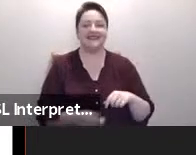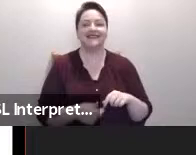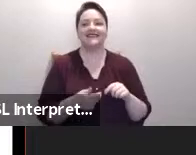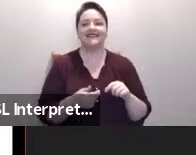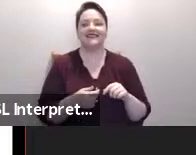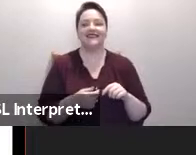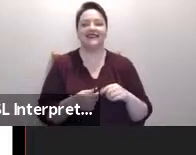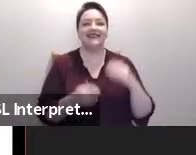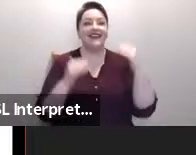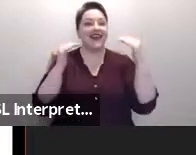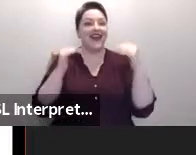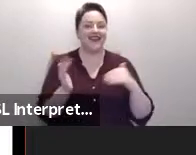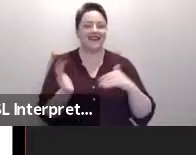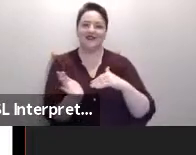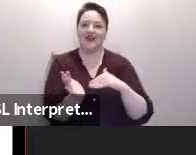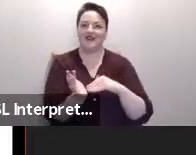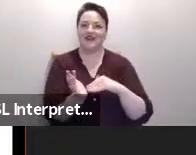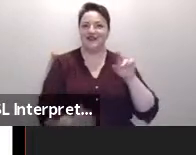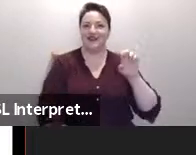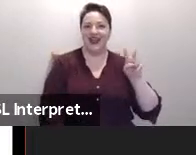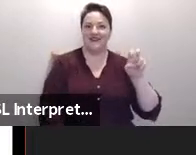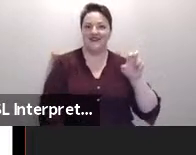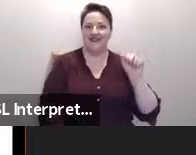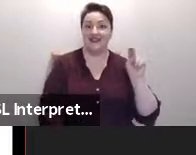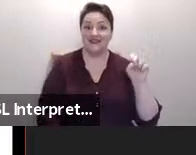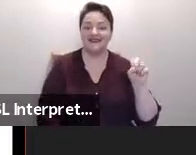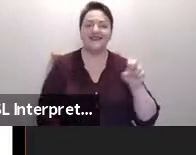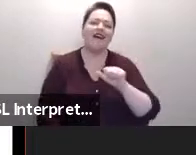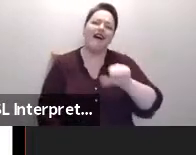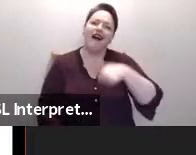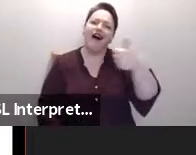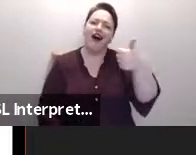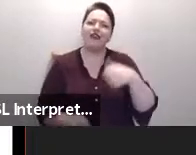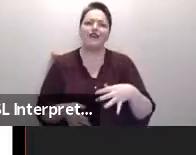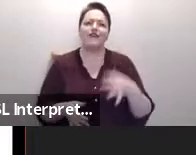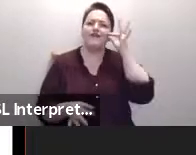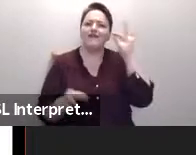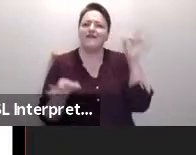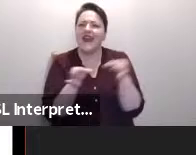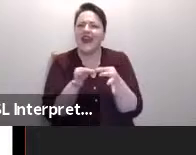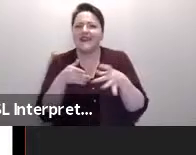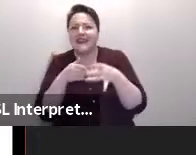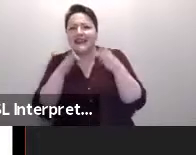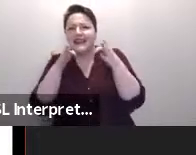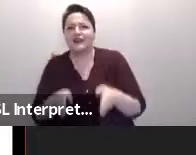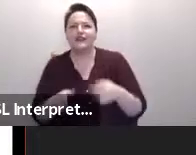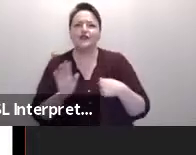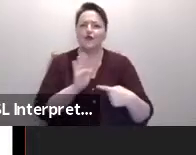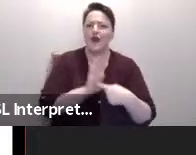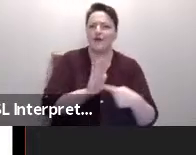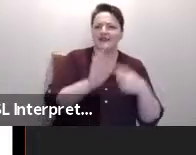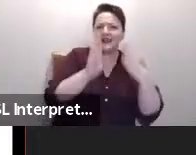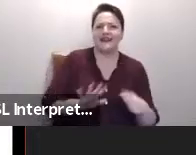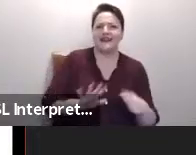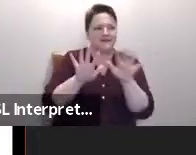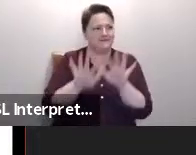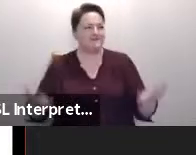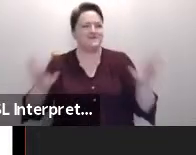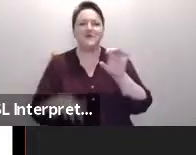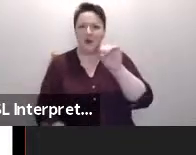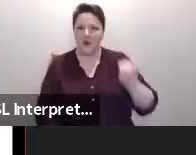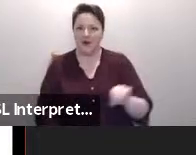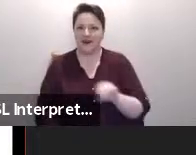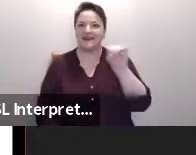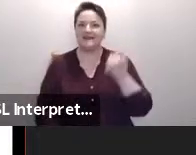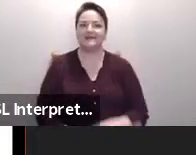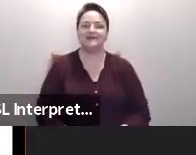Dr. Evans, and other faith leaders and community representatives from throughout our state. Tonight,